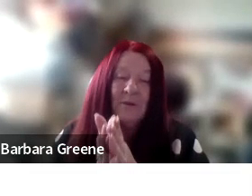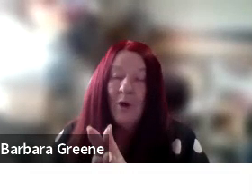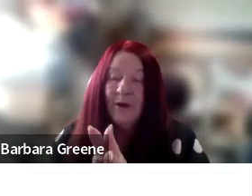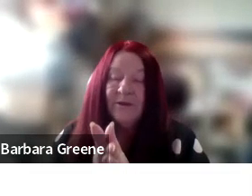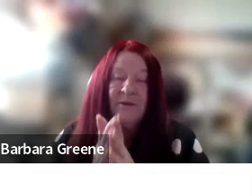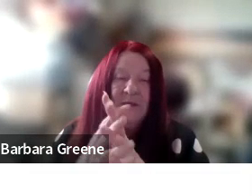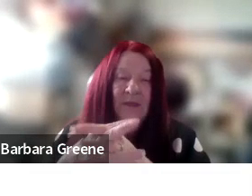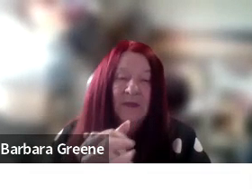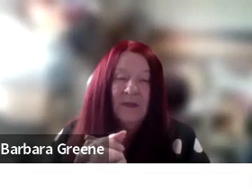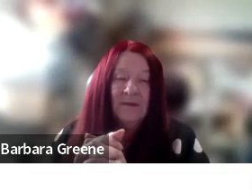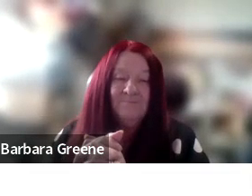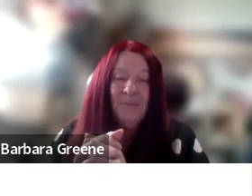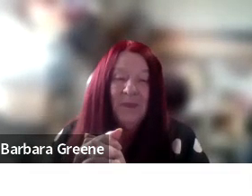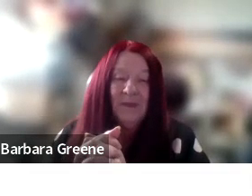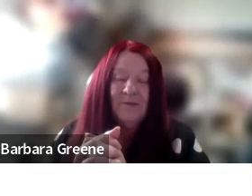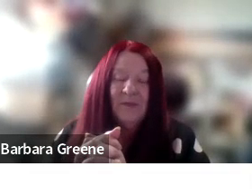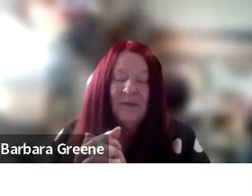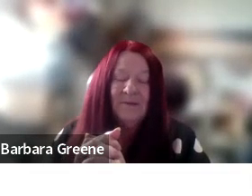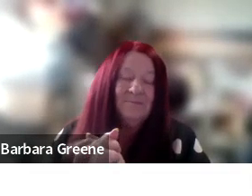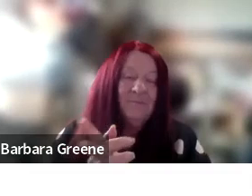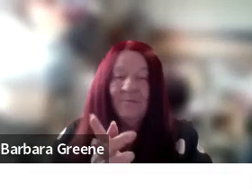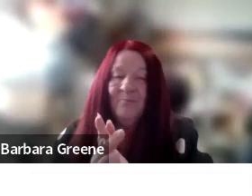we really wanted